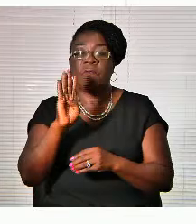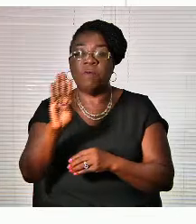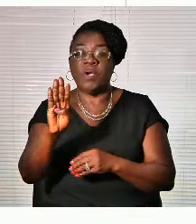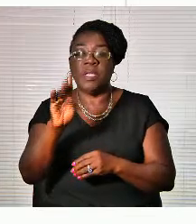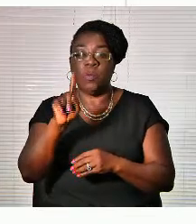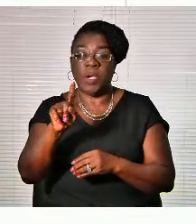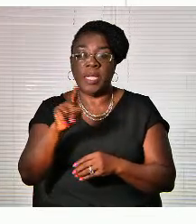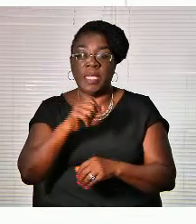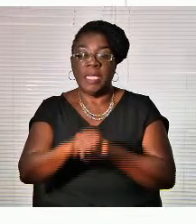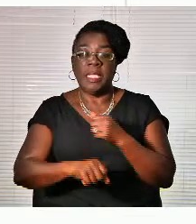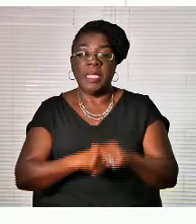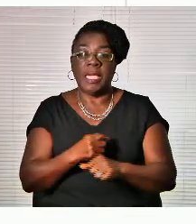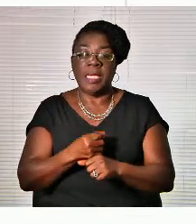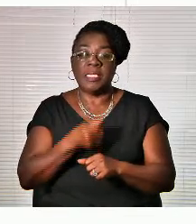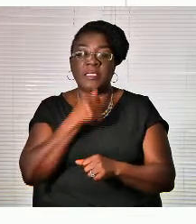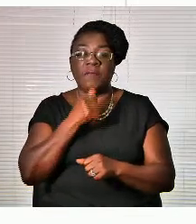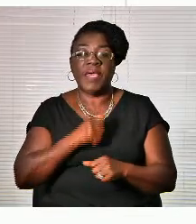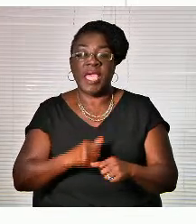of age.